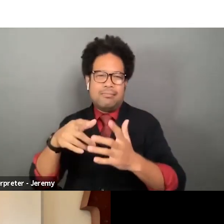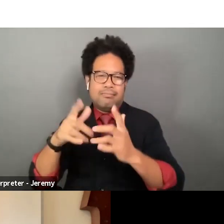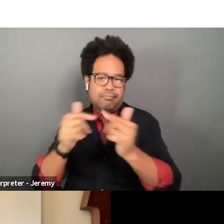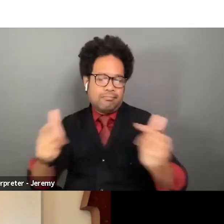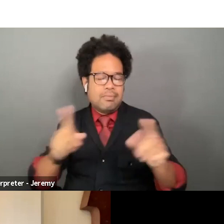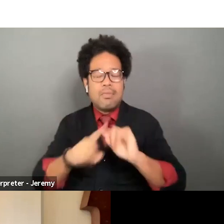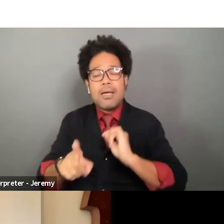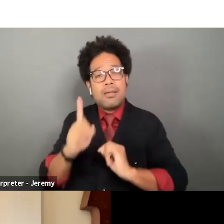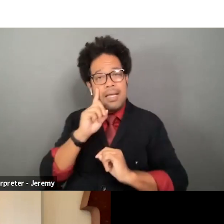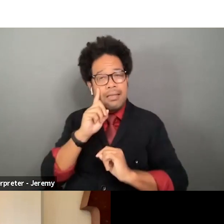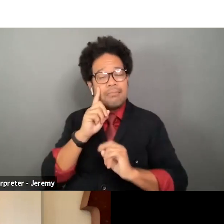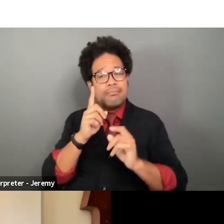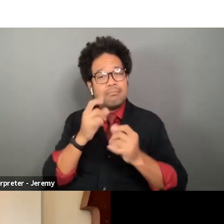important